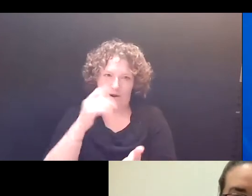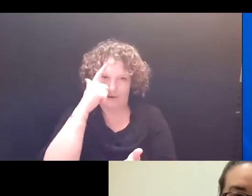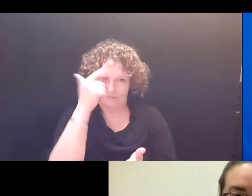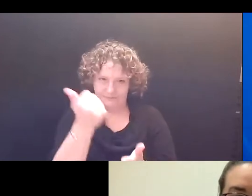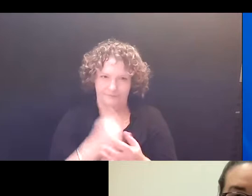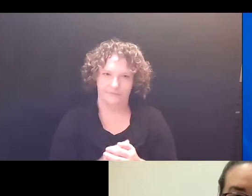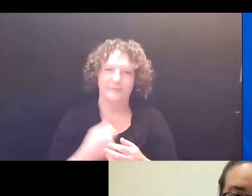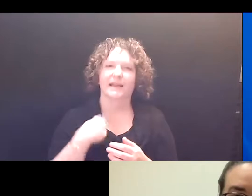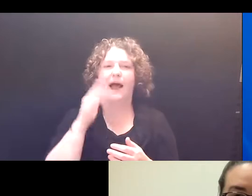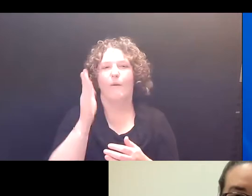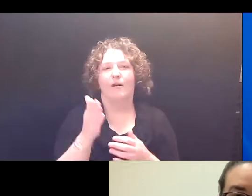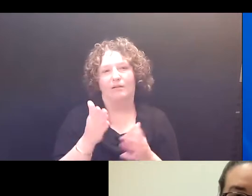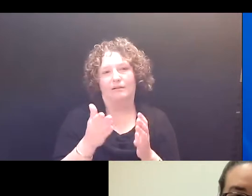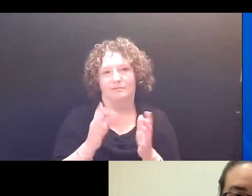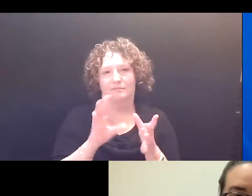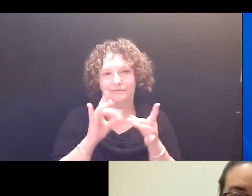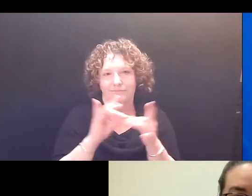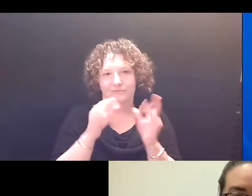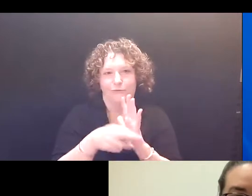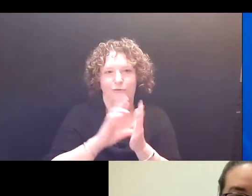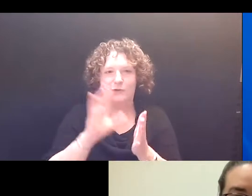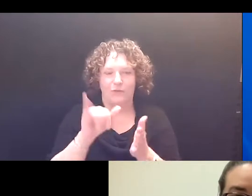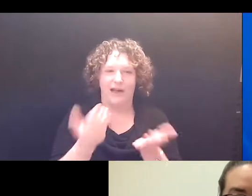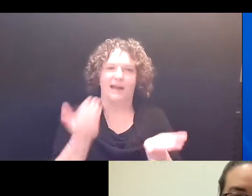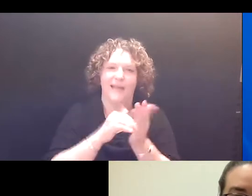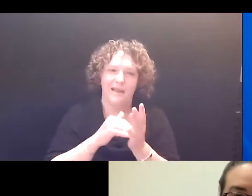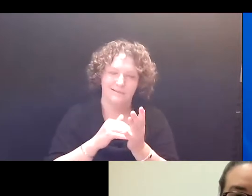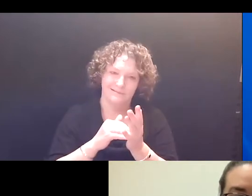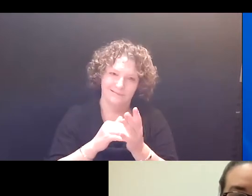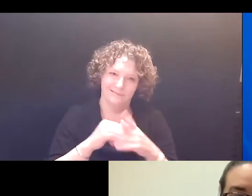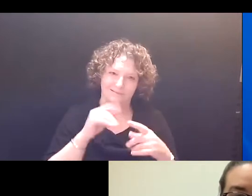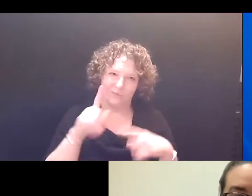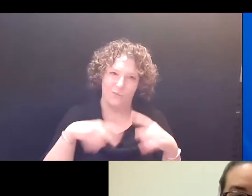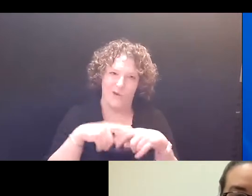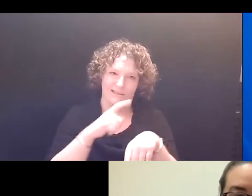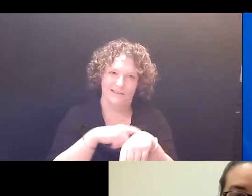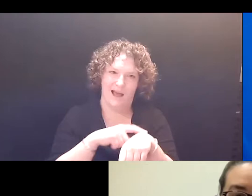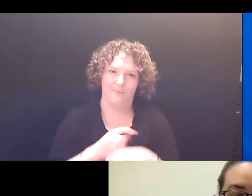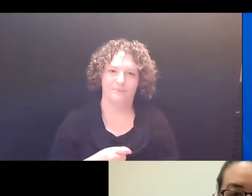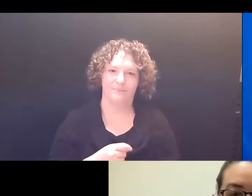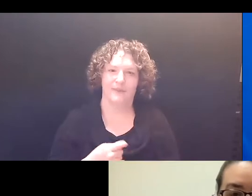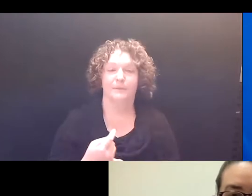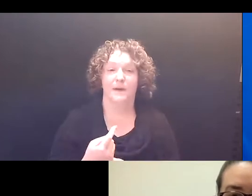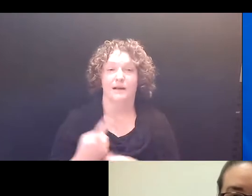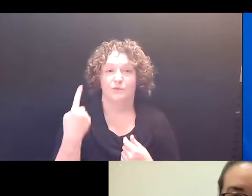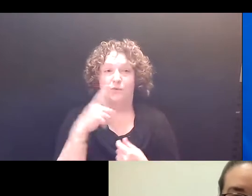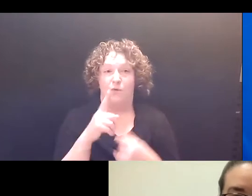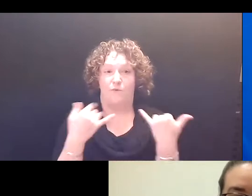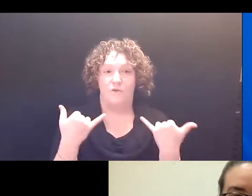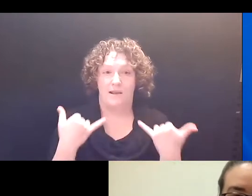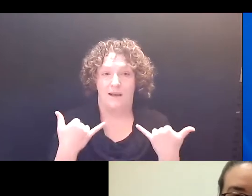actually give those questions over to Sarah, and then we can review that again when the time